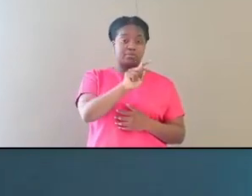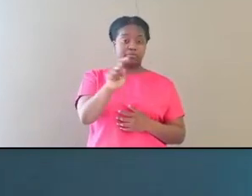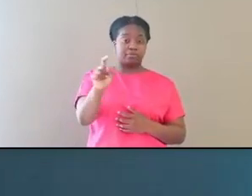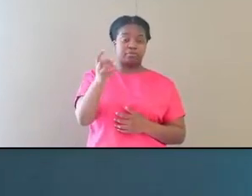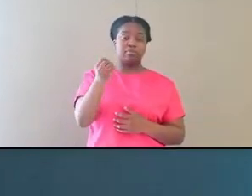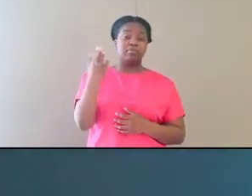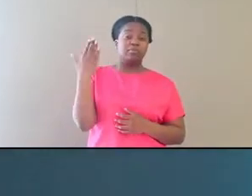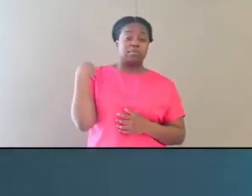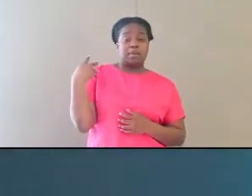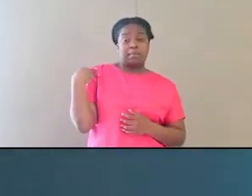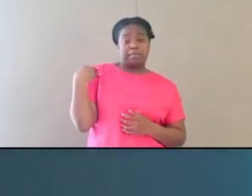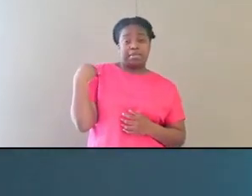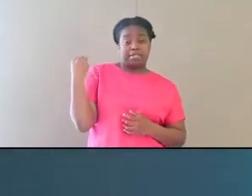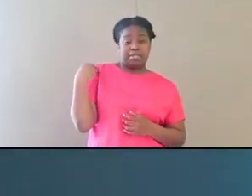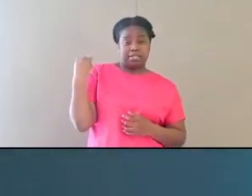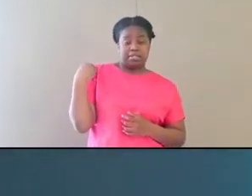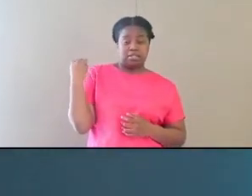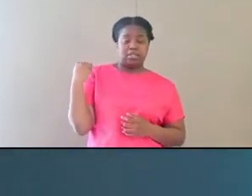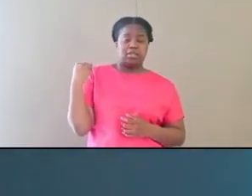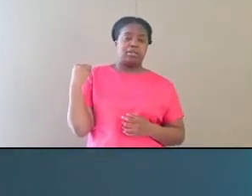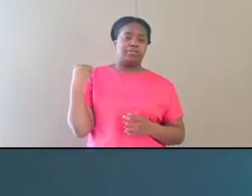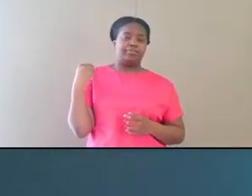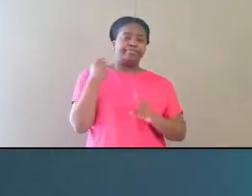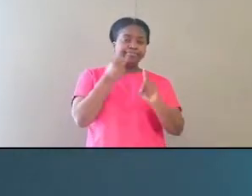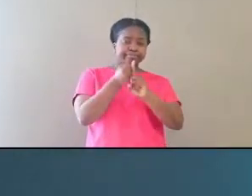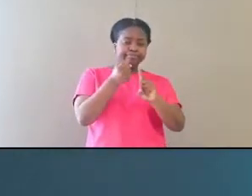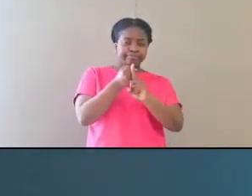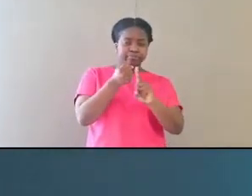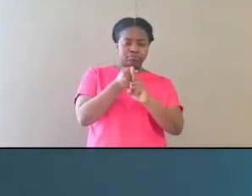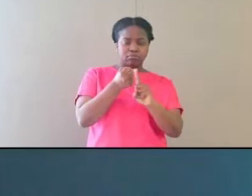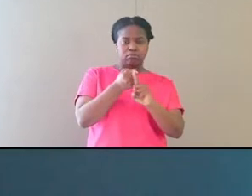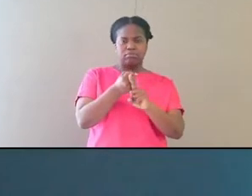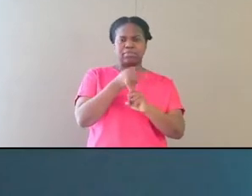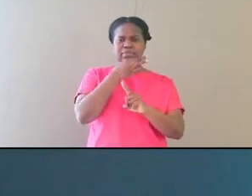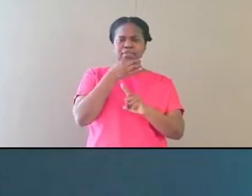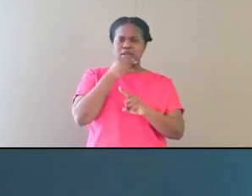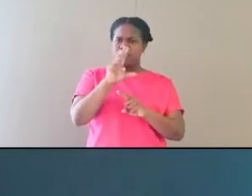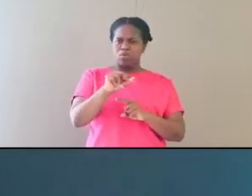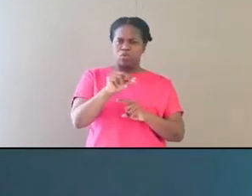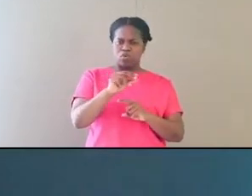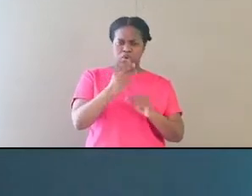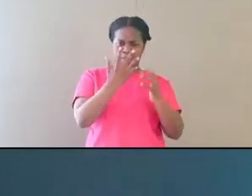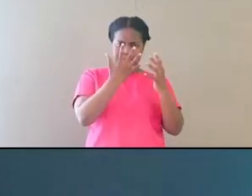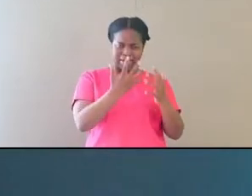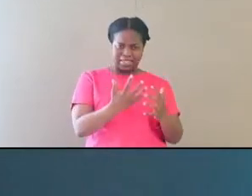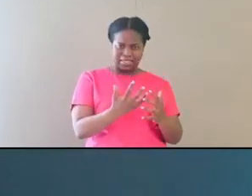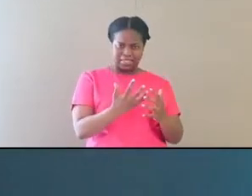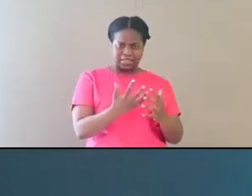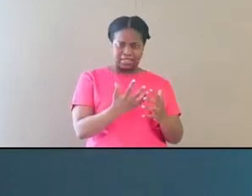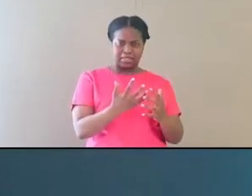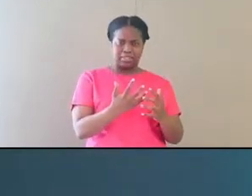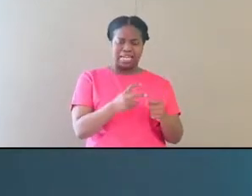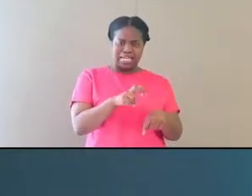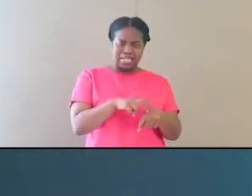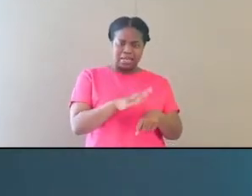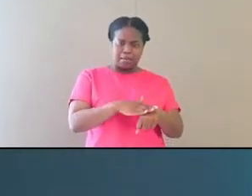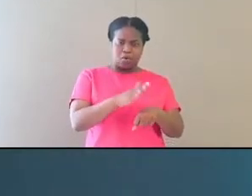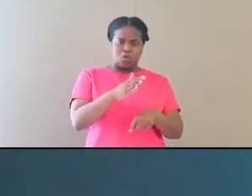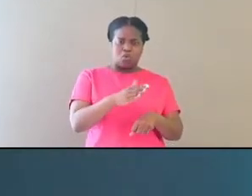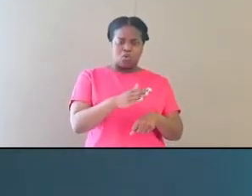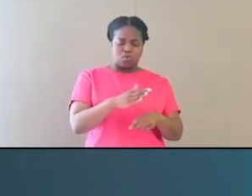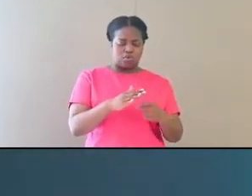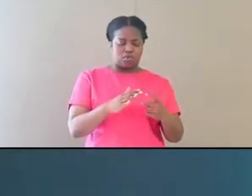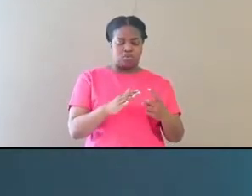Minister Zola Squia, championed within government for those expansions, using those very same levers. The Minister of